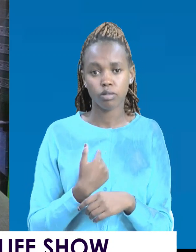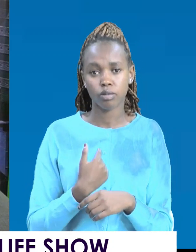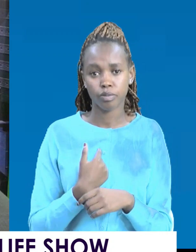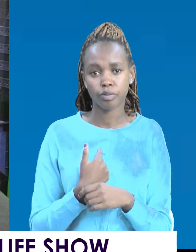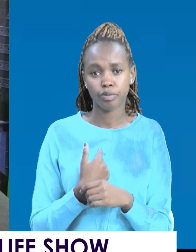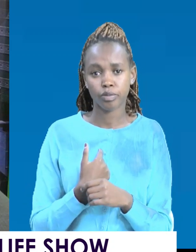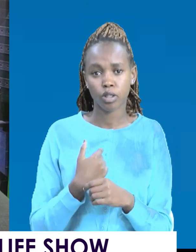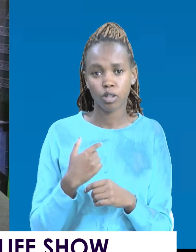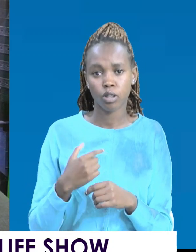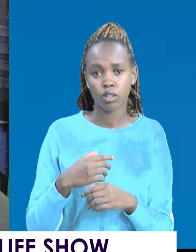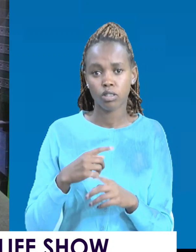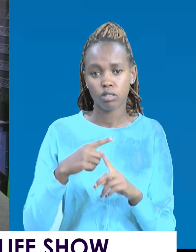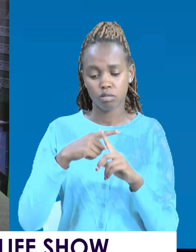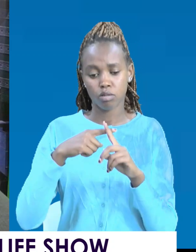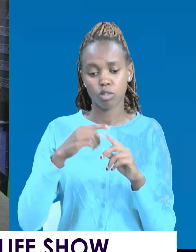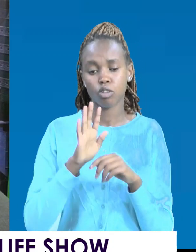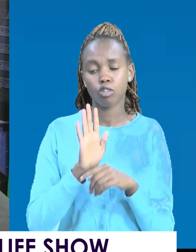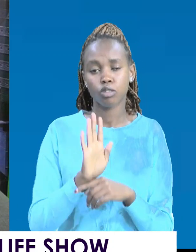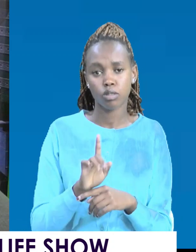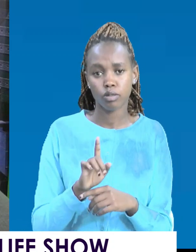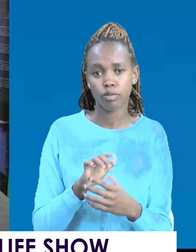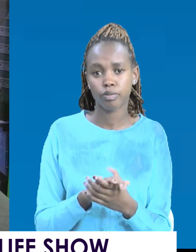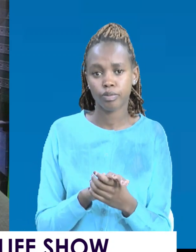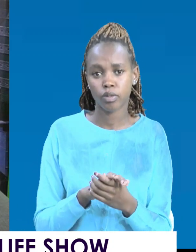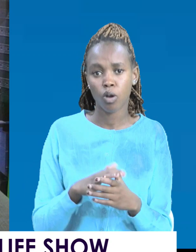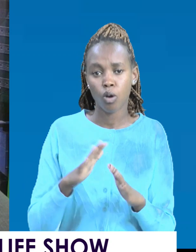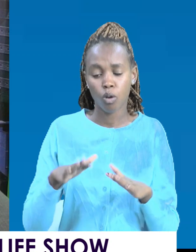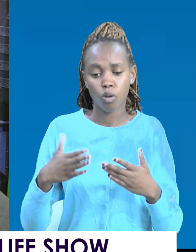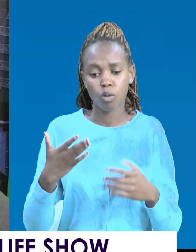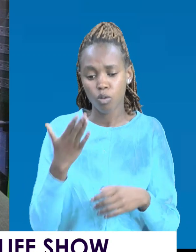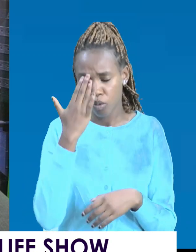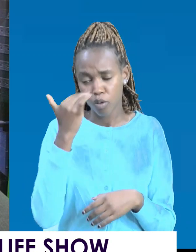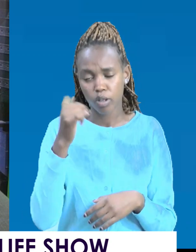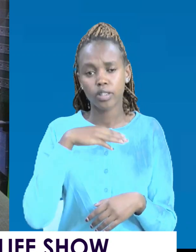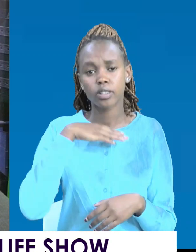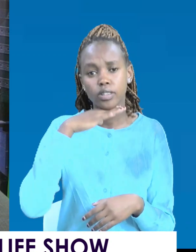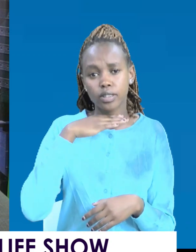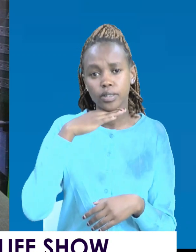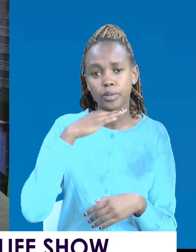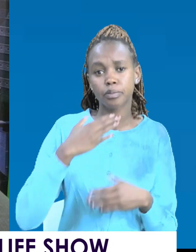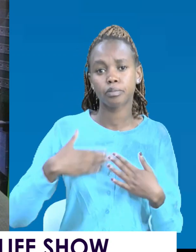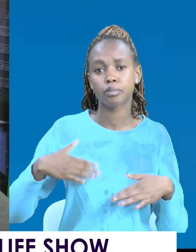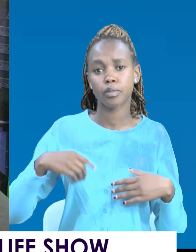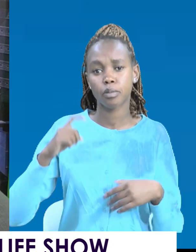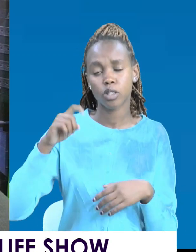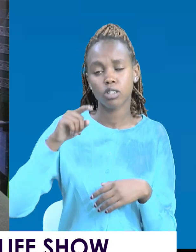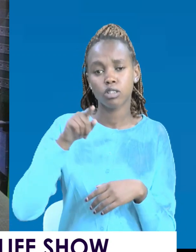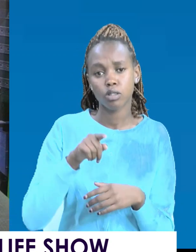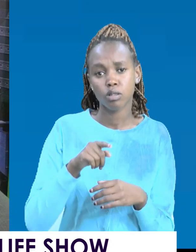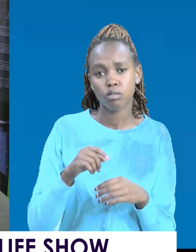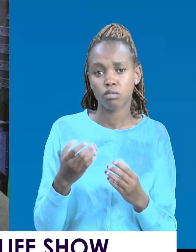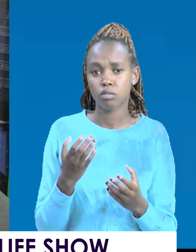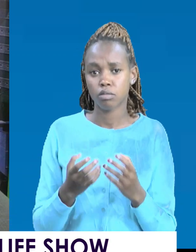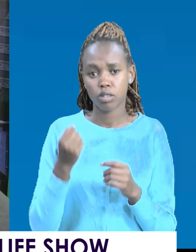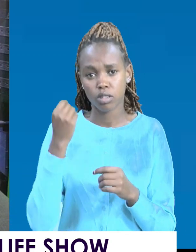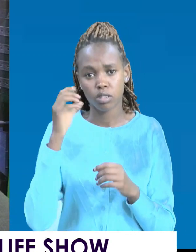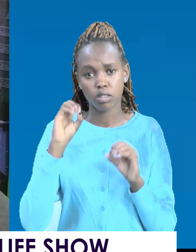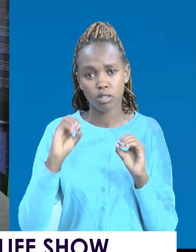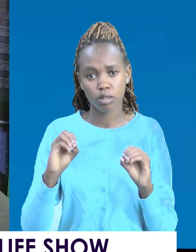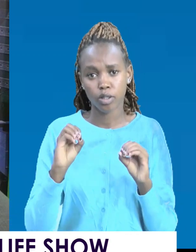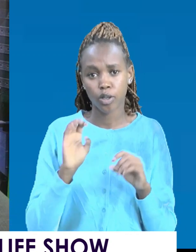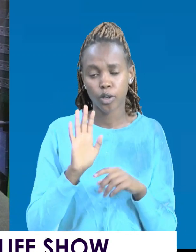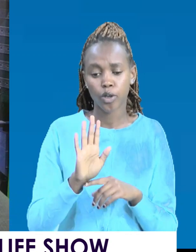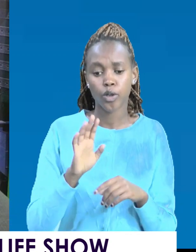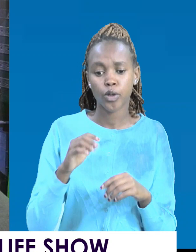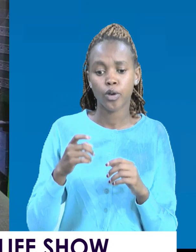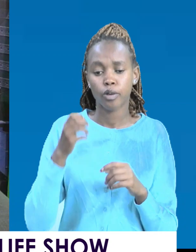age? Why should you die and somebody needs you? You may not understand. Maybe your mission and your purpose